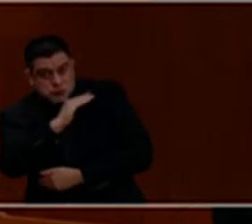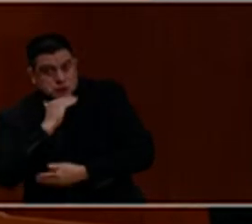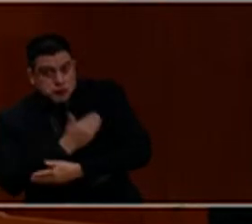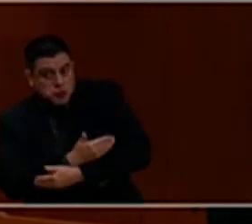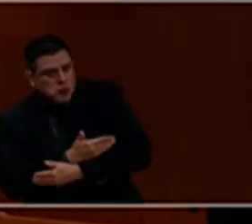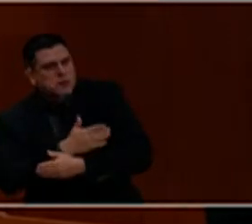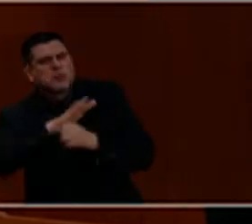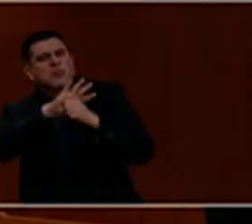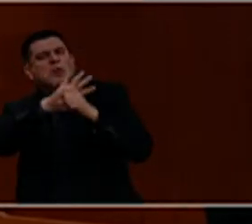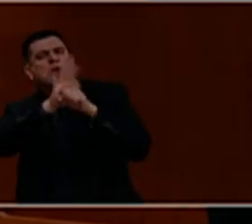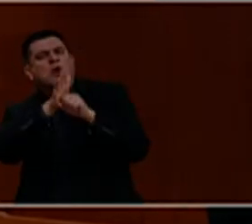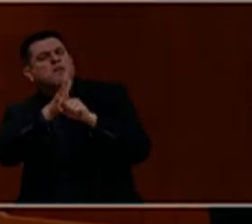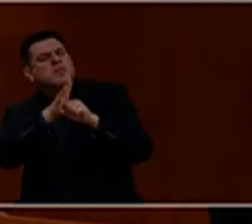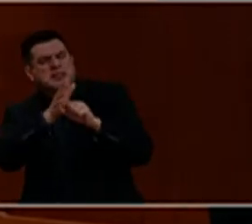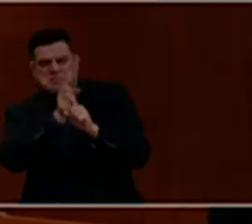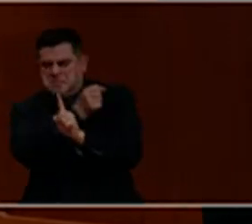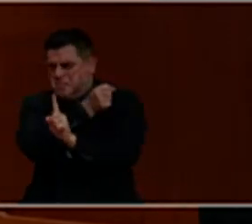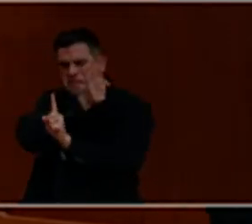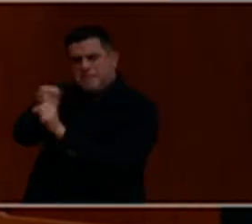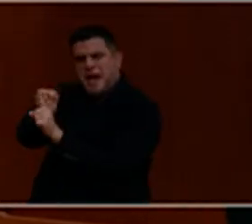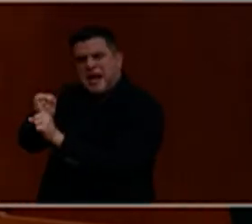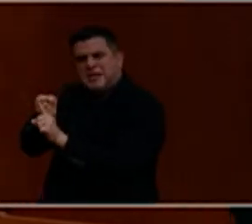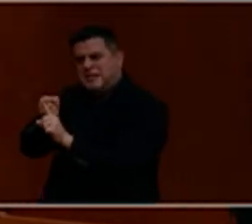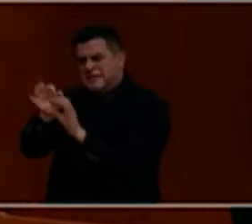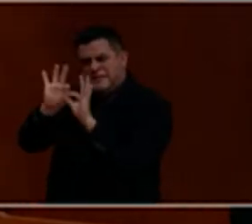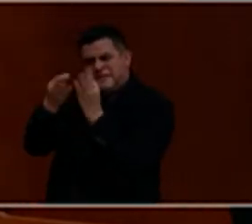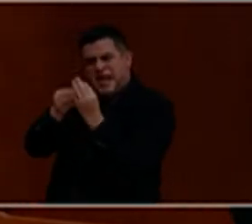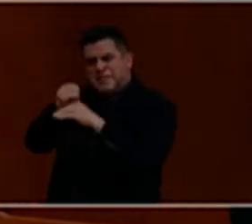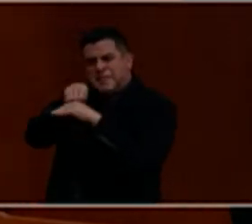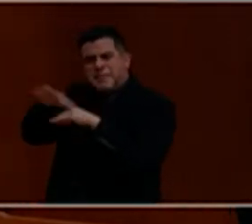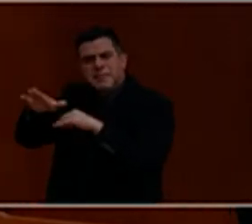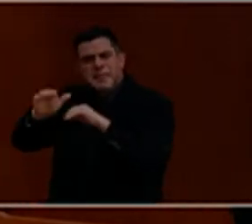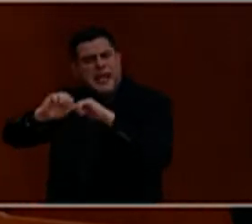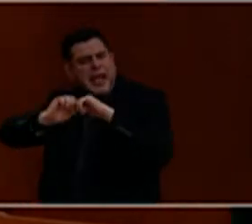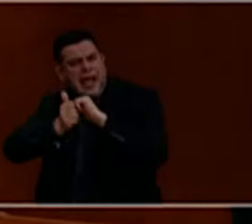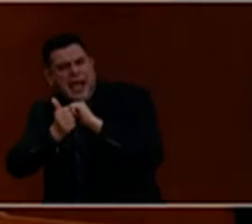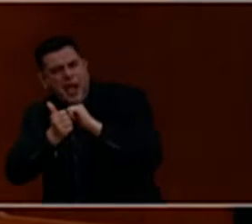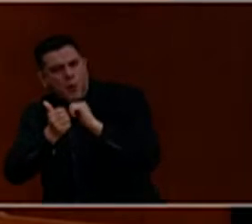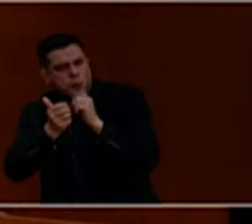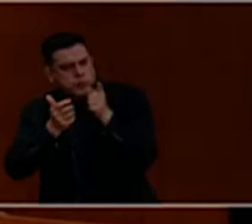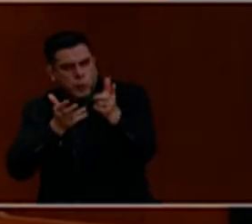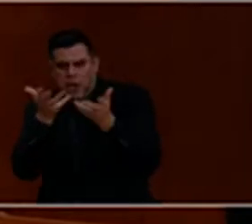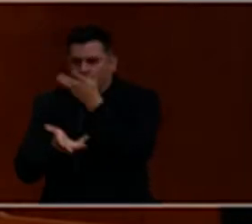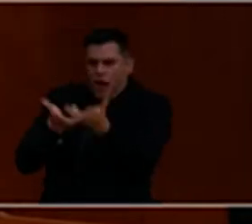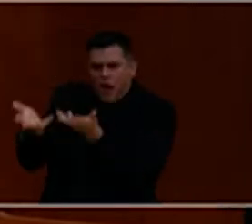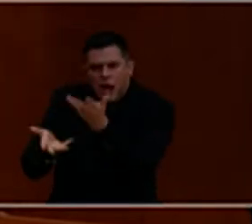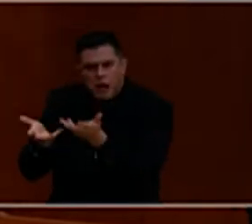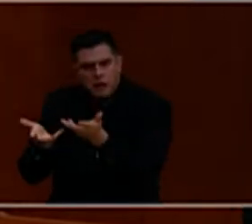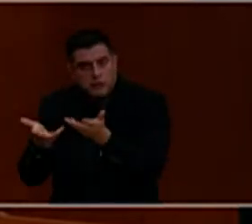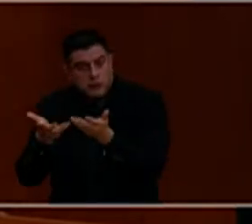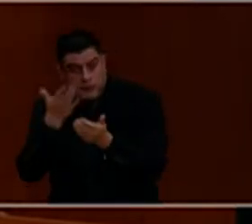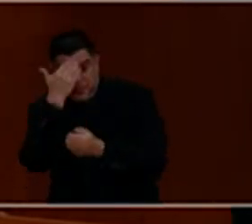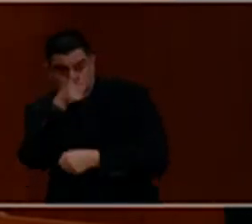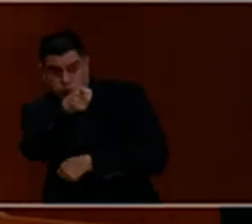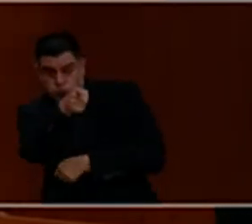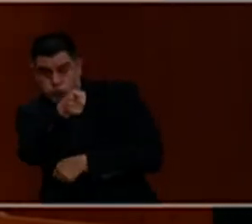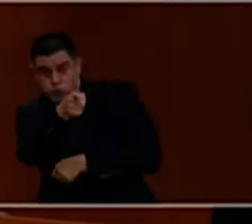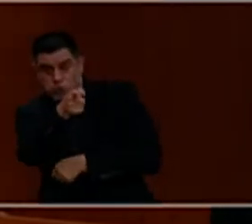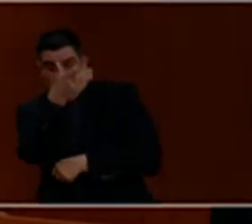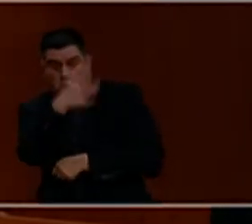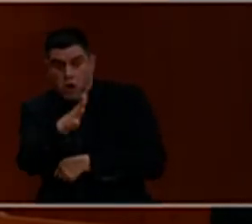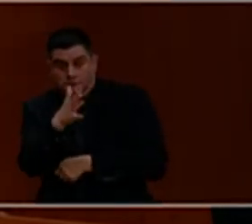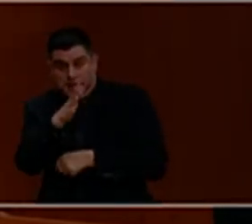the family had to respond, and obviously you were infected and you had to get over it, which wasn't easy